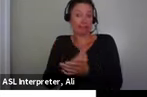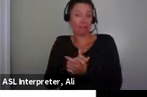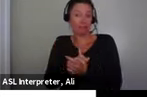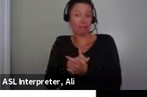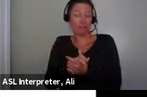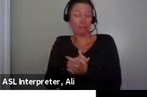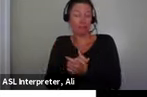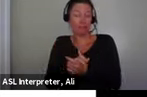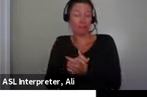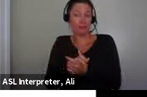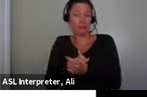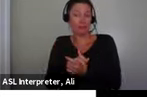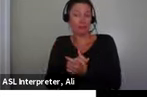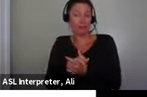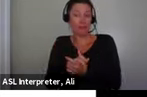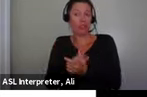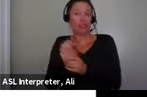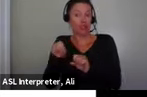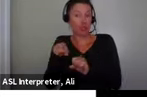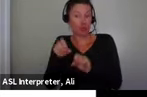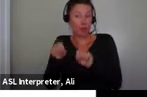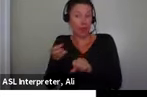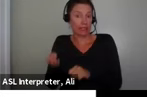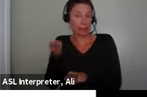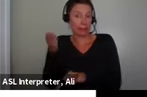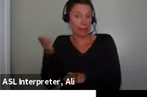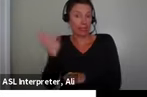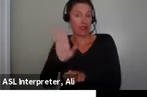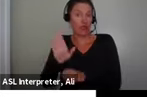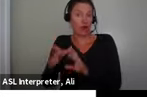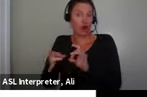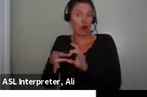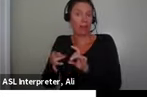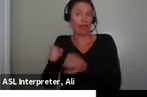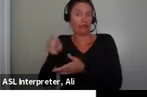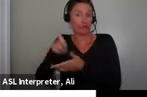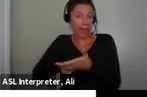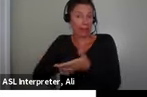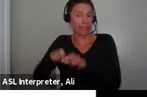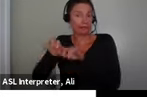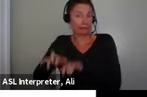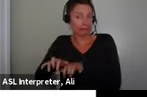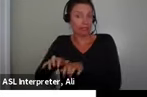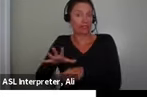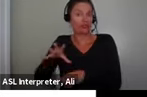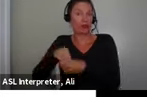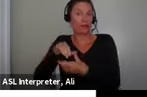as they're related to this project, please submit it in writing as part of the environmental